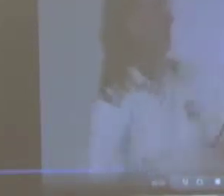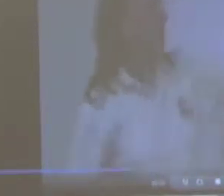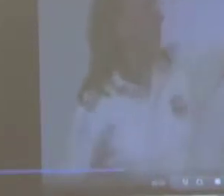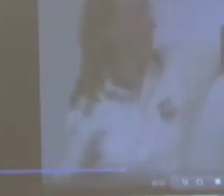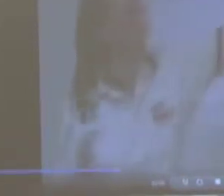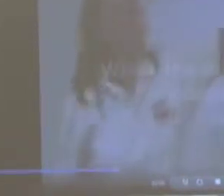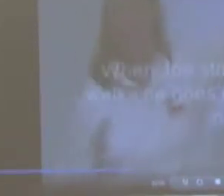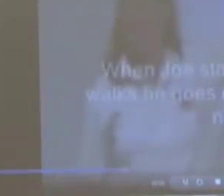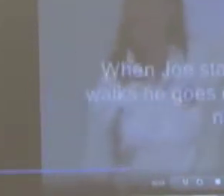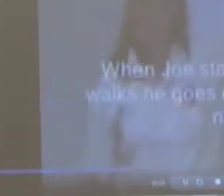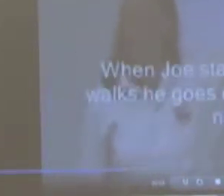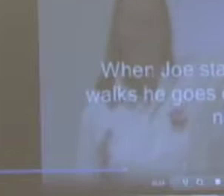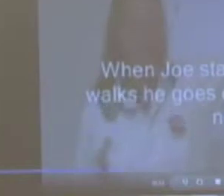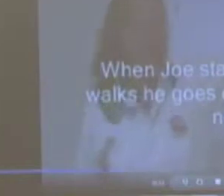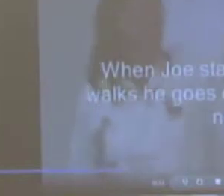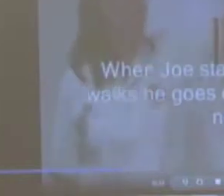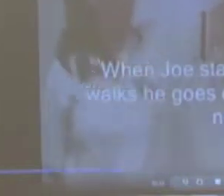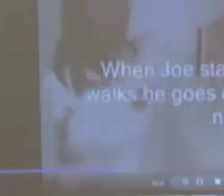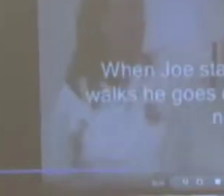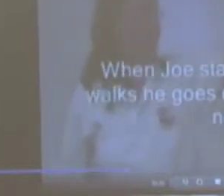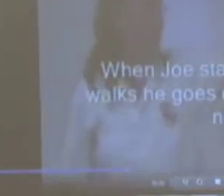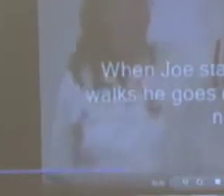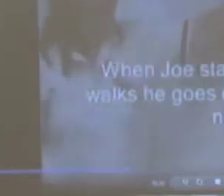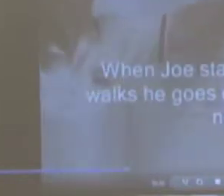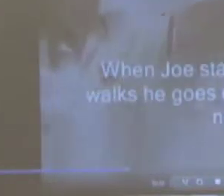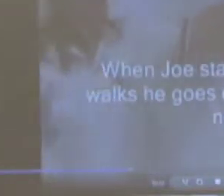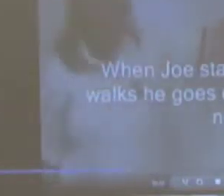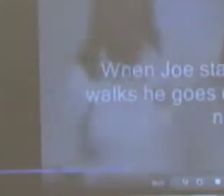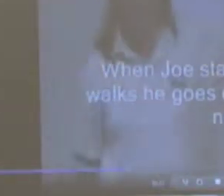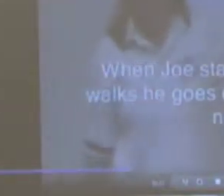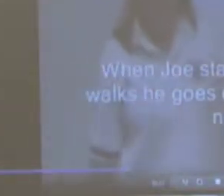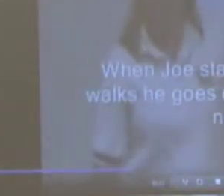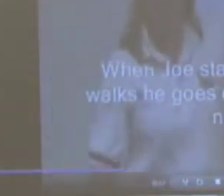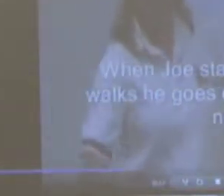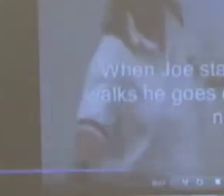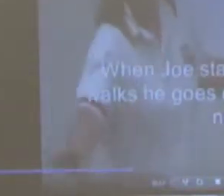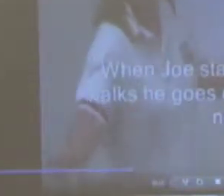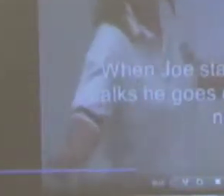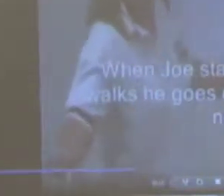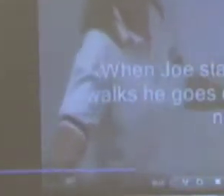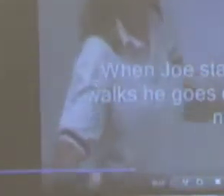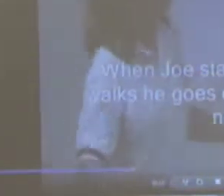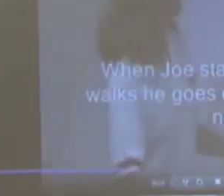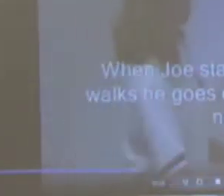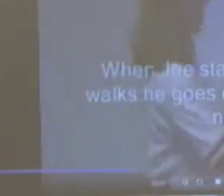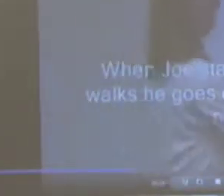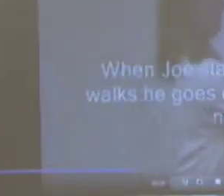When Joe stands in this line and he walks to the right, he goes down, so our slope is